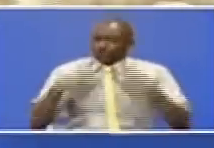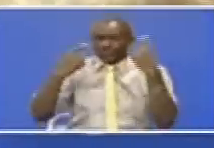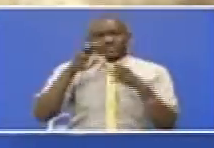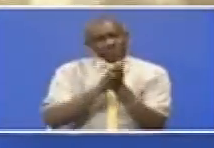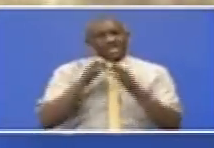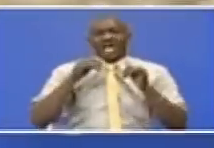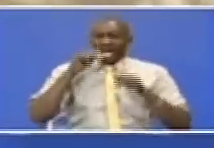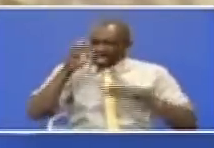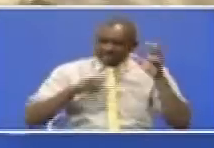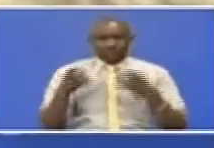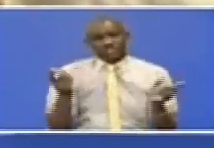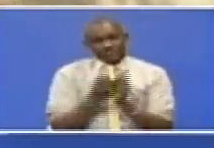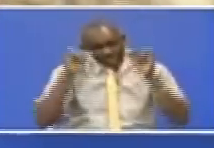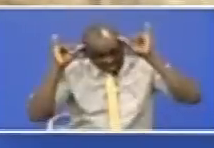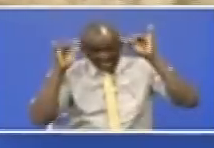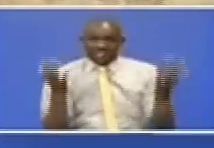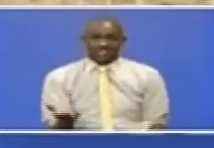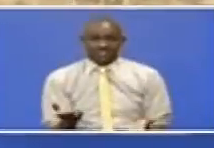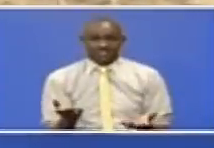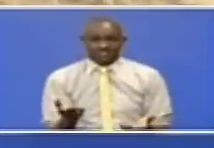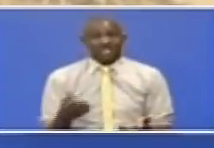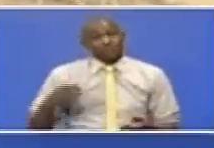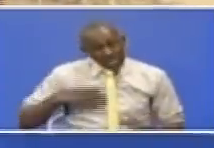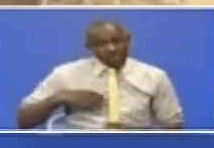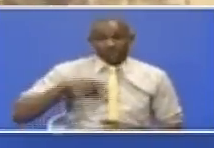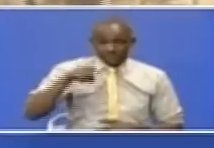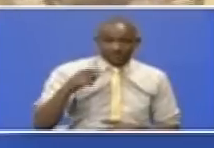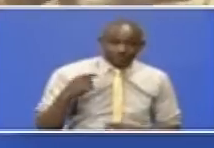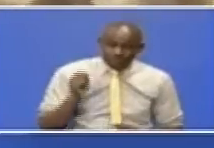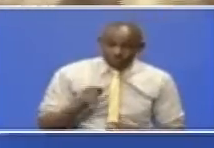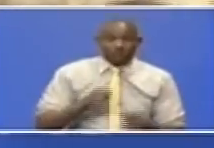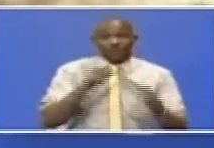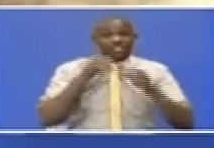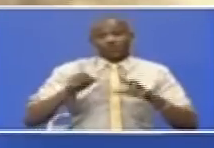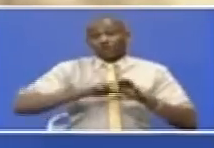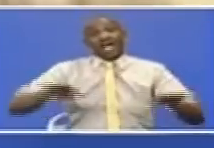have there, where people have to fight for